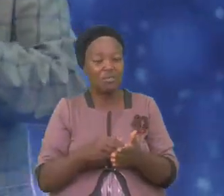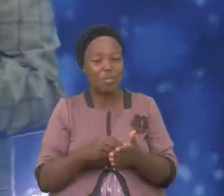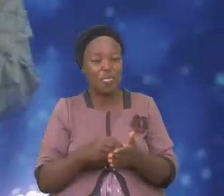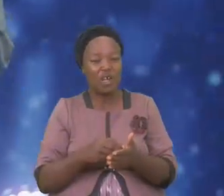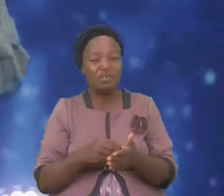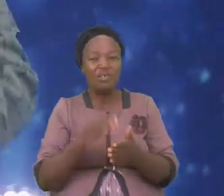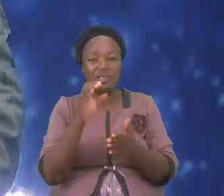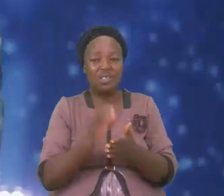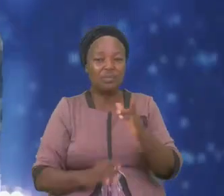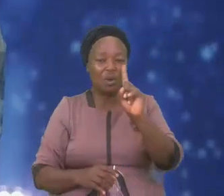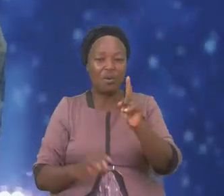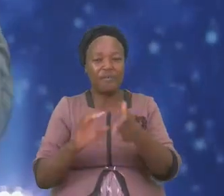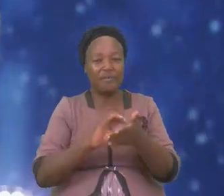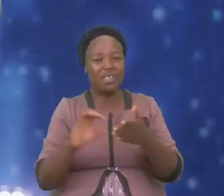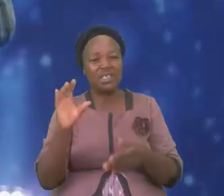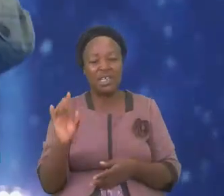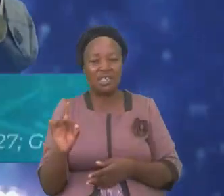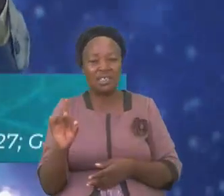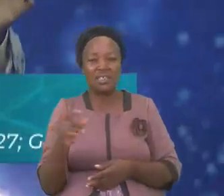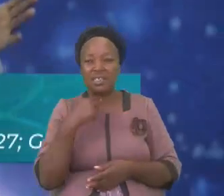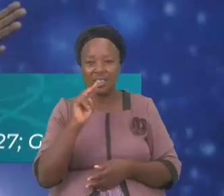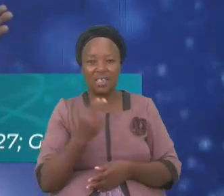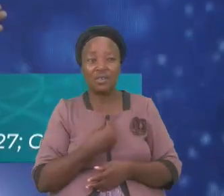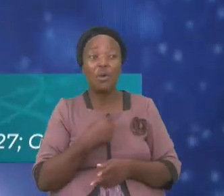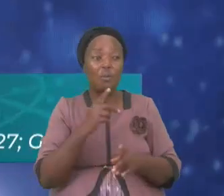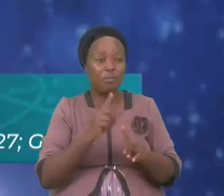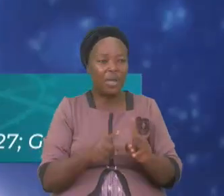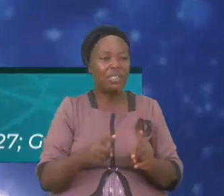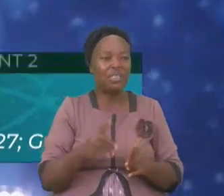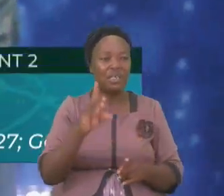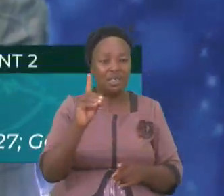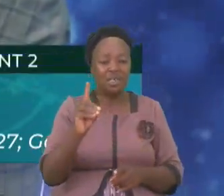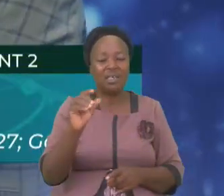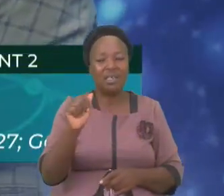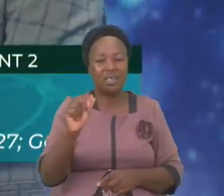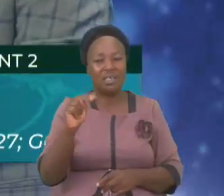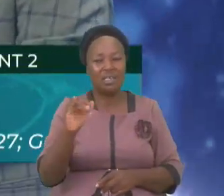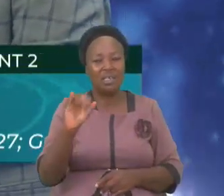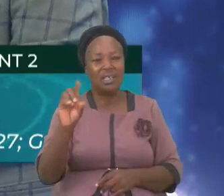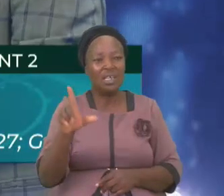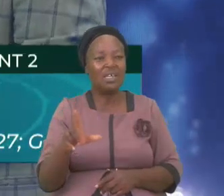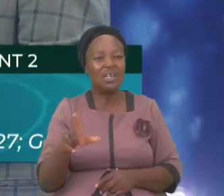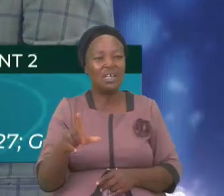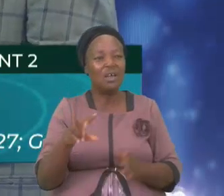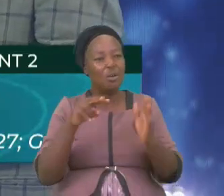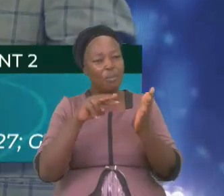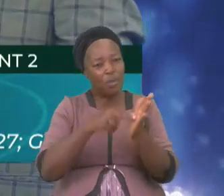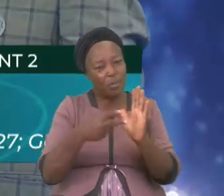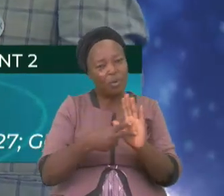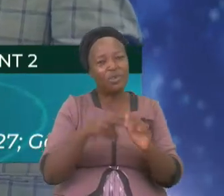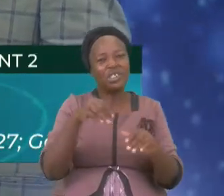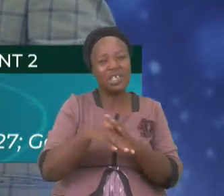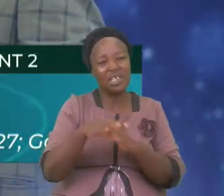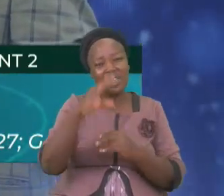Daniel purposed in his heart. It starts with a purpose of heart. I want next year to be better than this year.